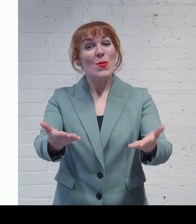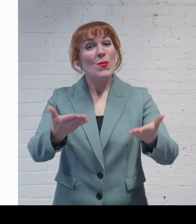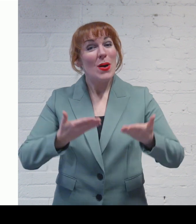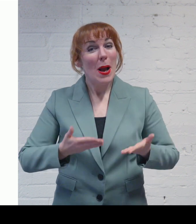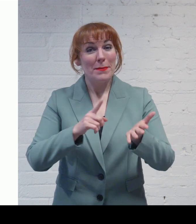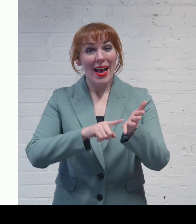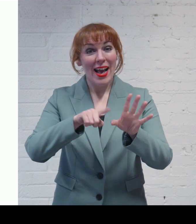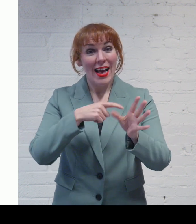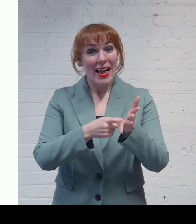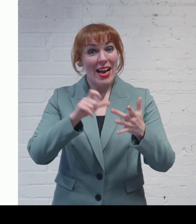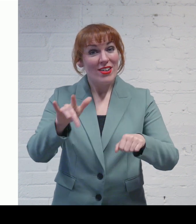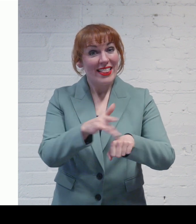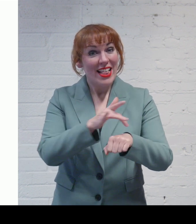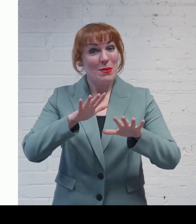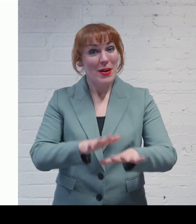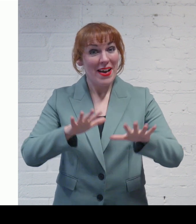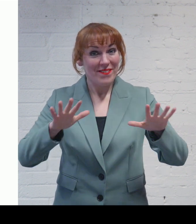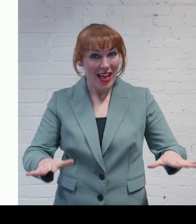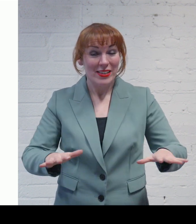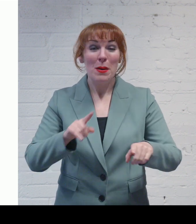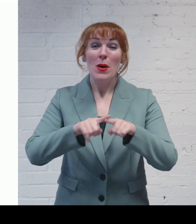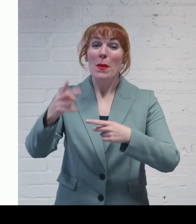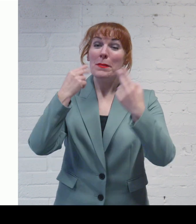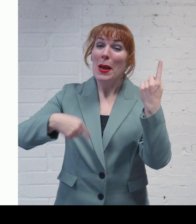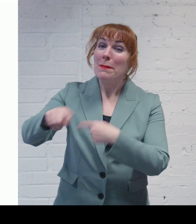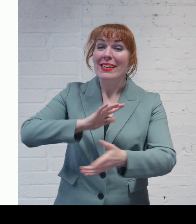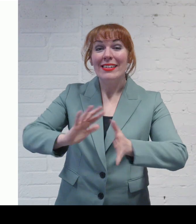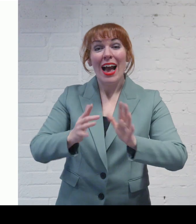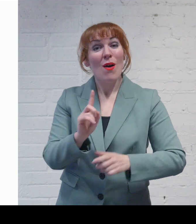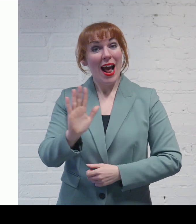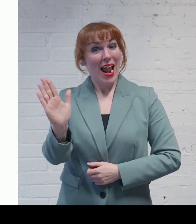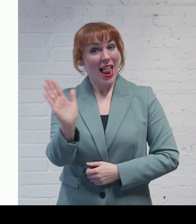Welcome to the Lyric Theatre Belfast. People refer to us as the Lyric.